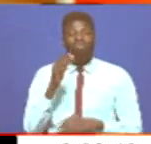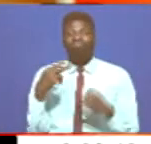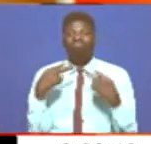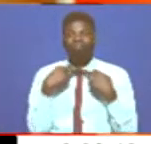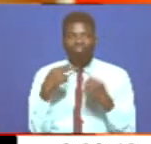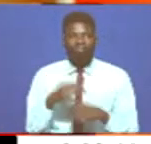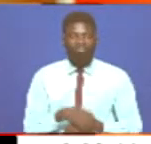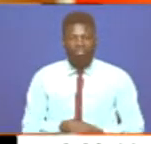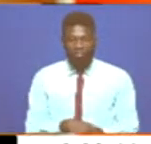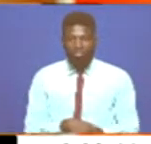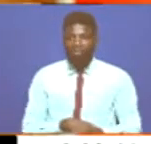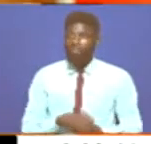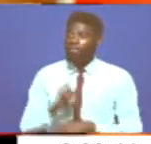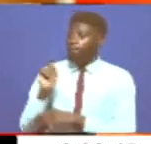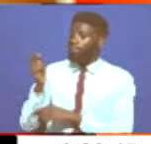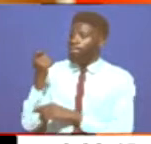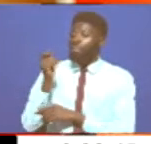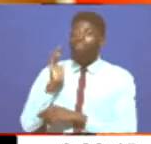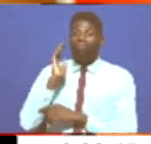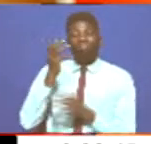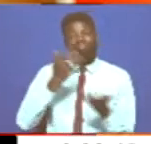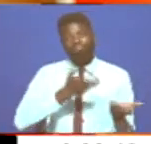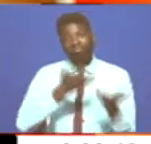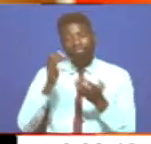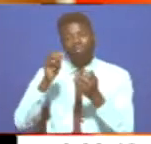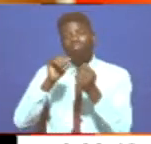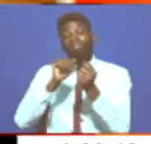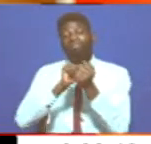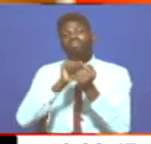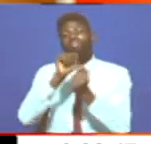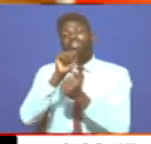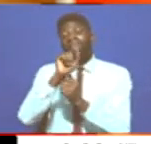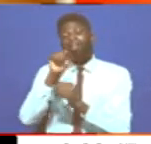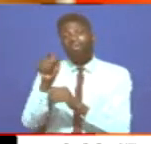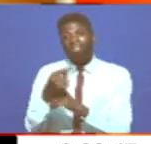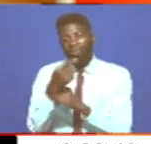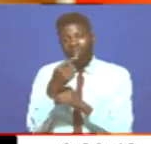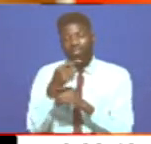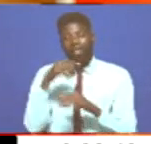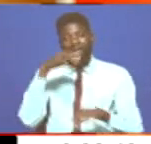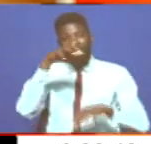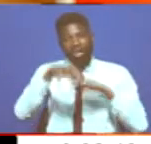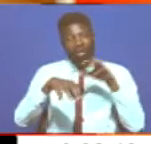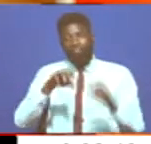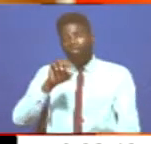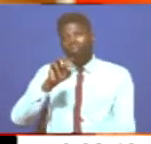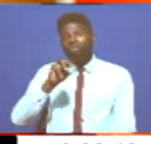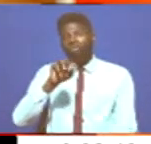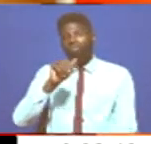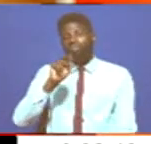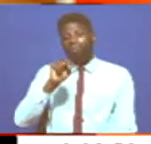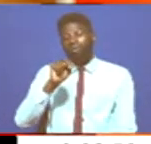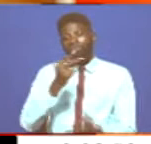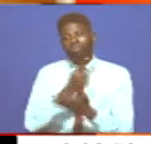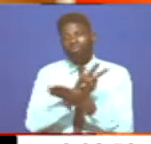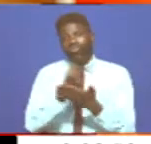And Kenya will be exporting 15,000 live animals to Oman in the next 2 weeks. The development comes as Kenya is